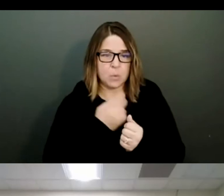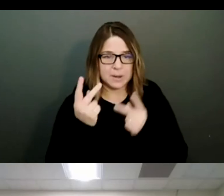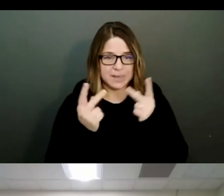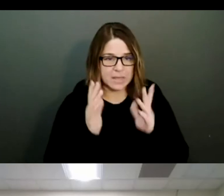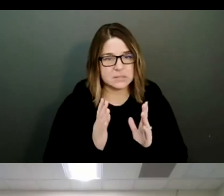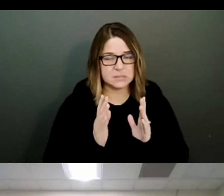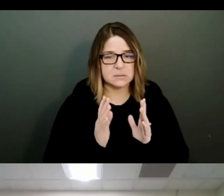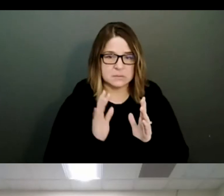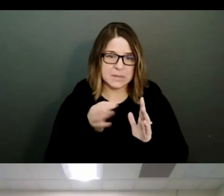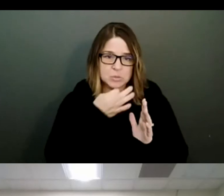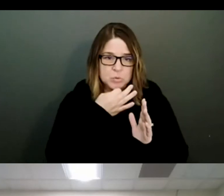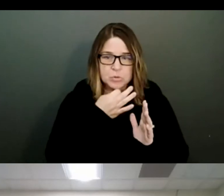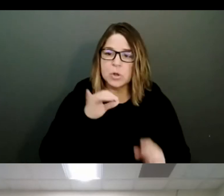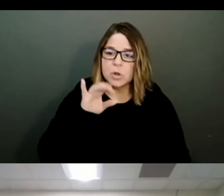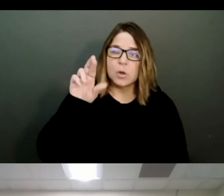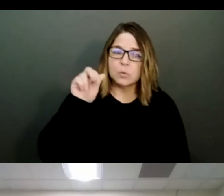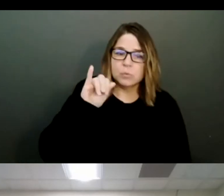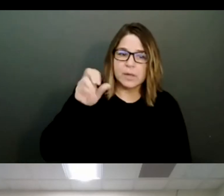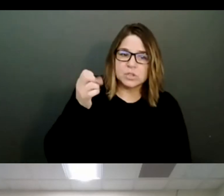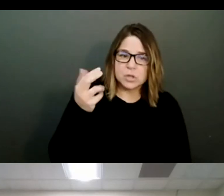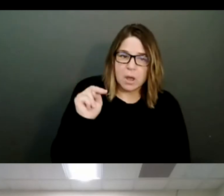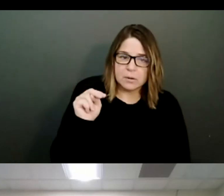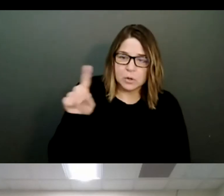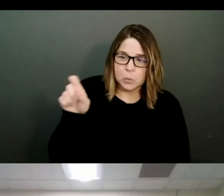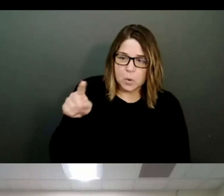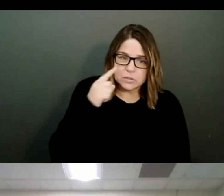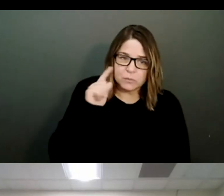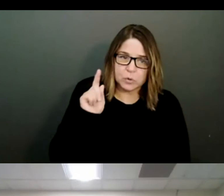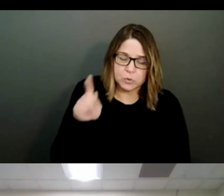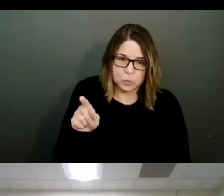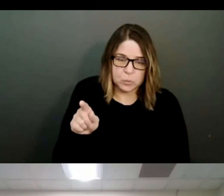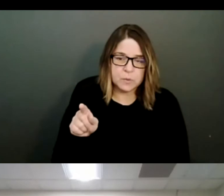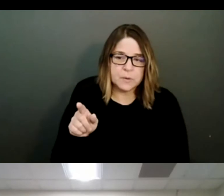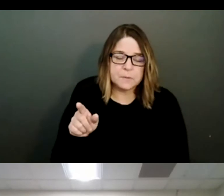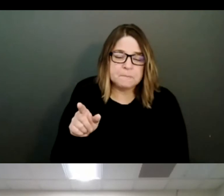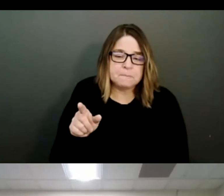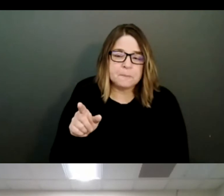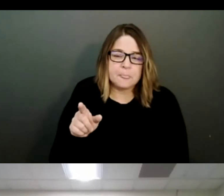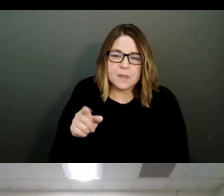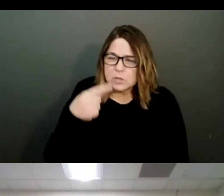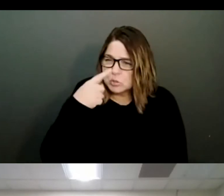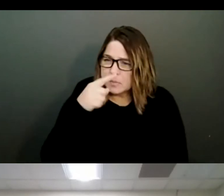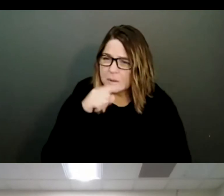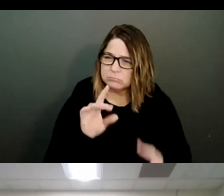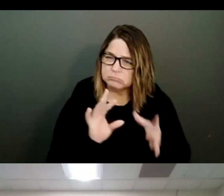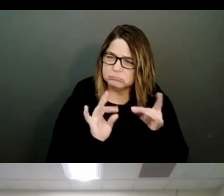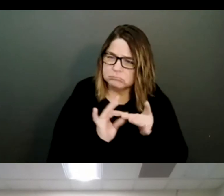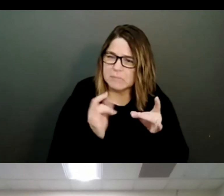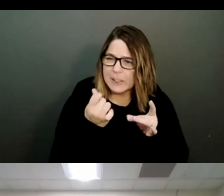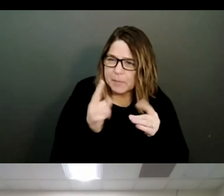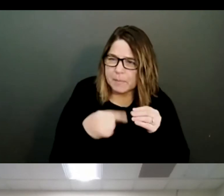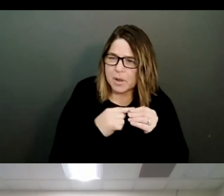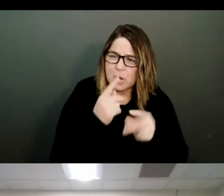But Rajean, this question is for you. And can you talk a little bit about how are caregivers